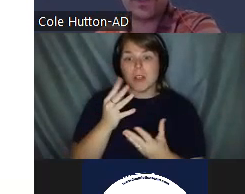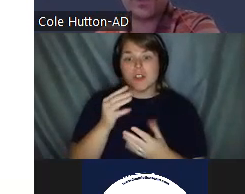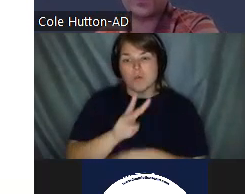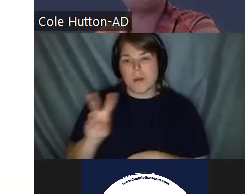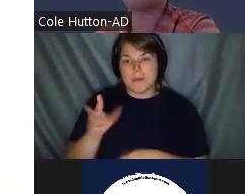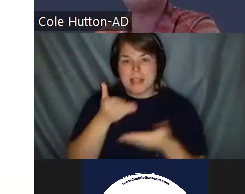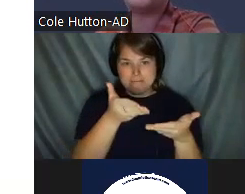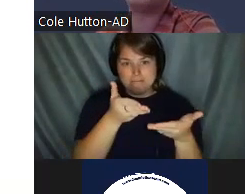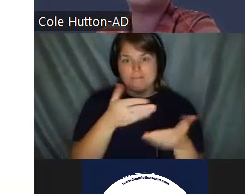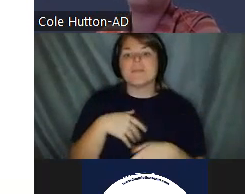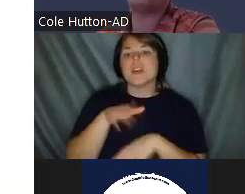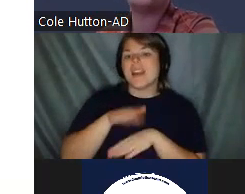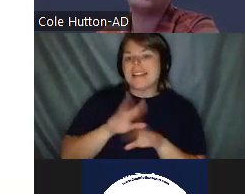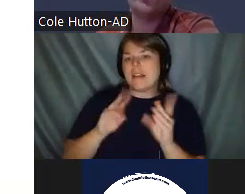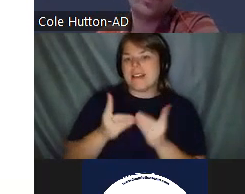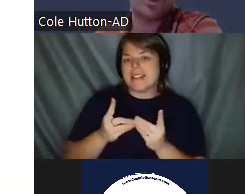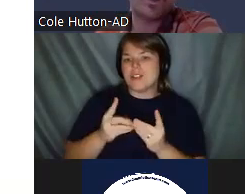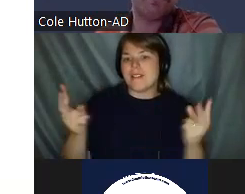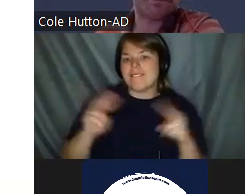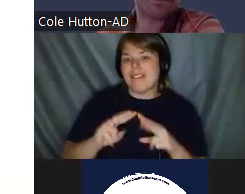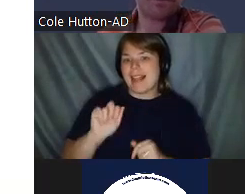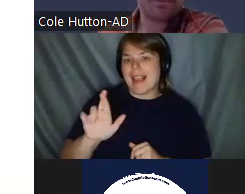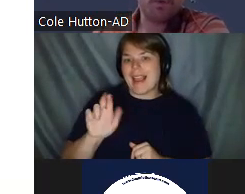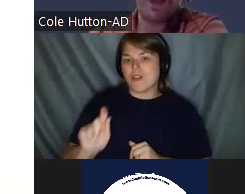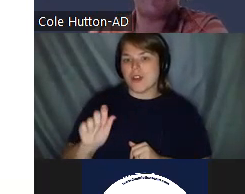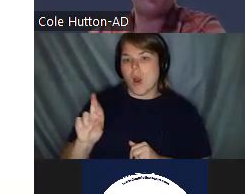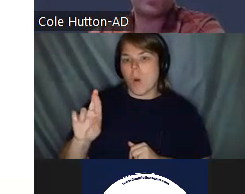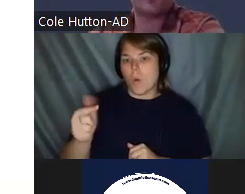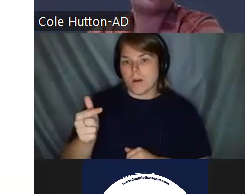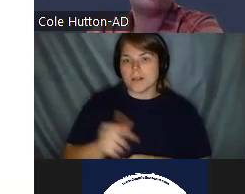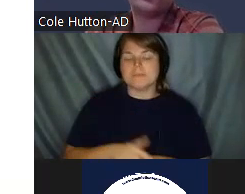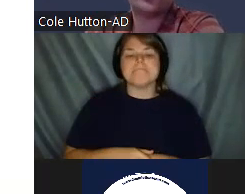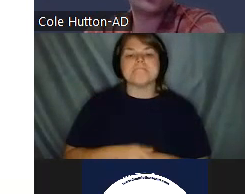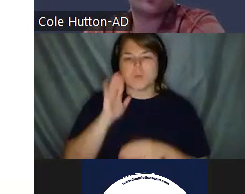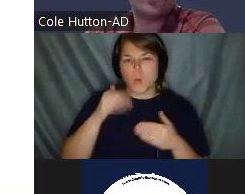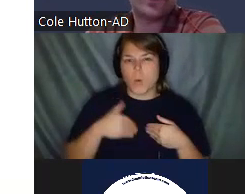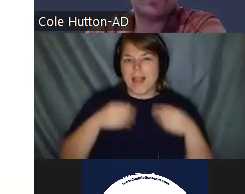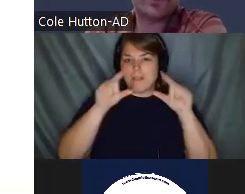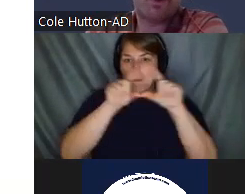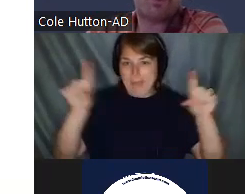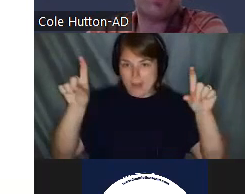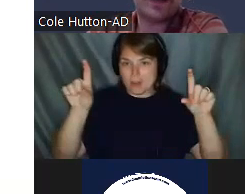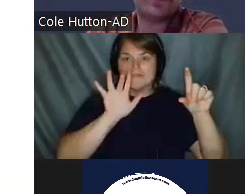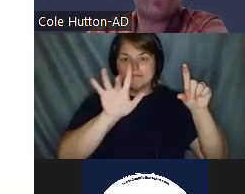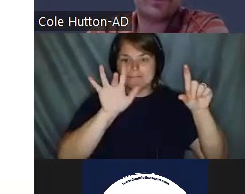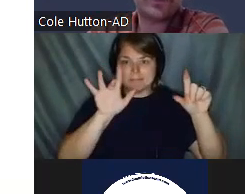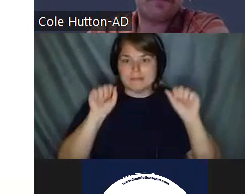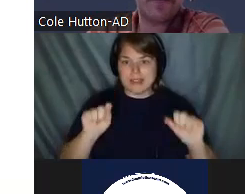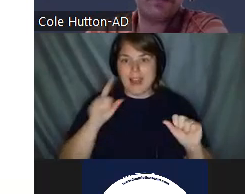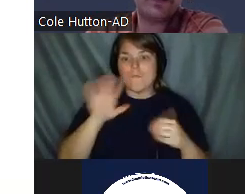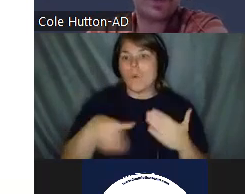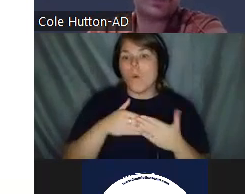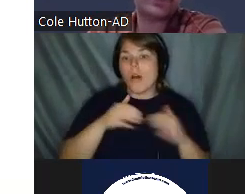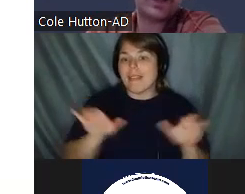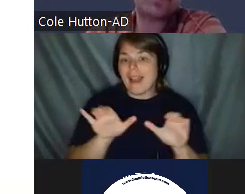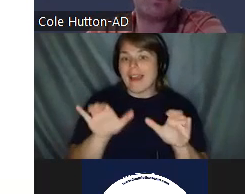district, valleyair.org. We'll have a banner that you can click on to go to all the active fires that may